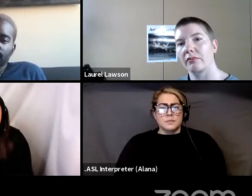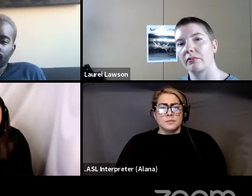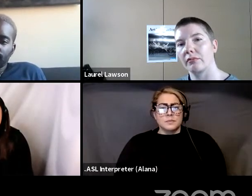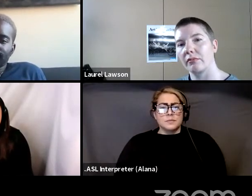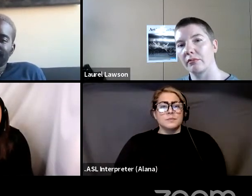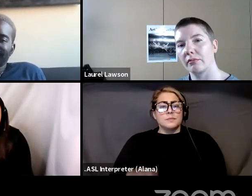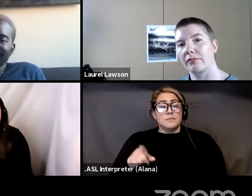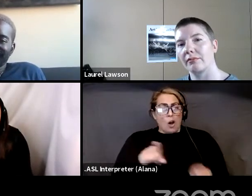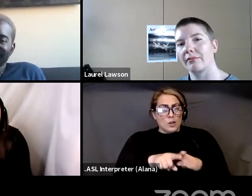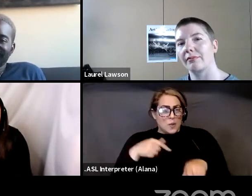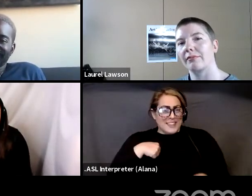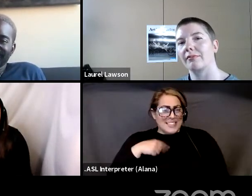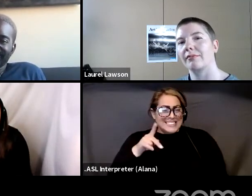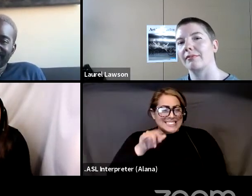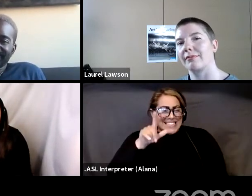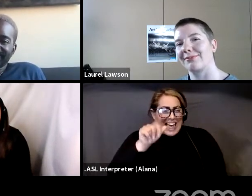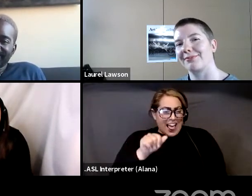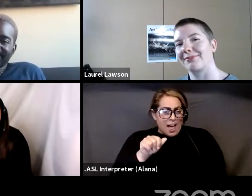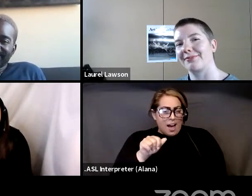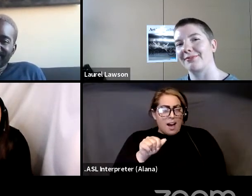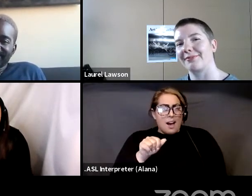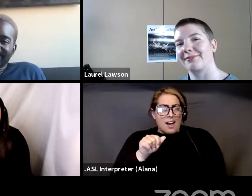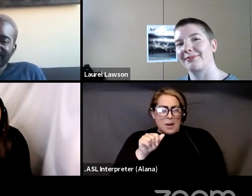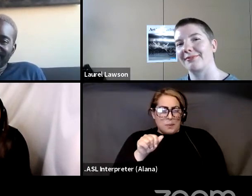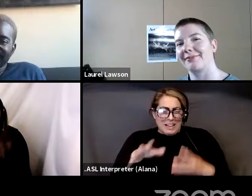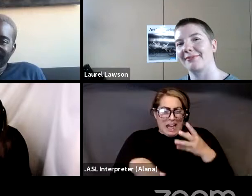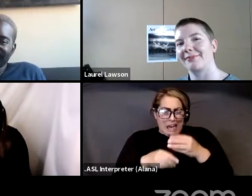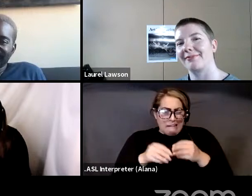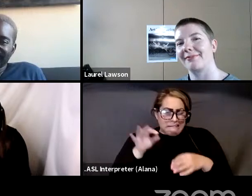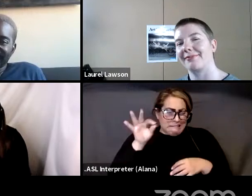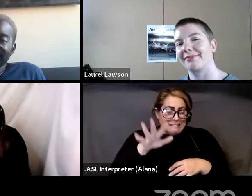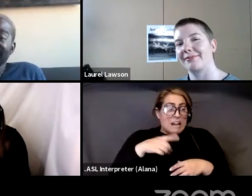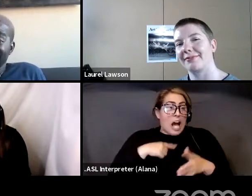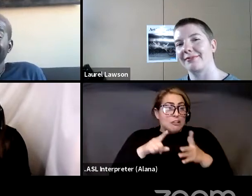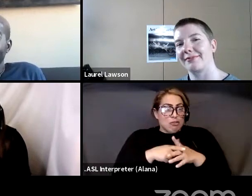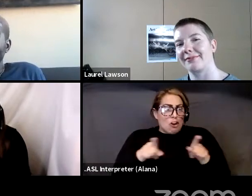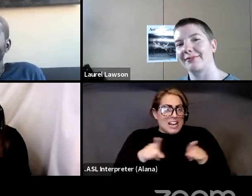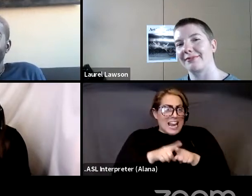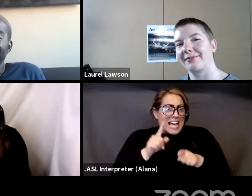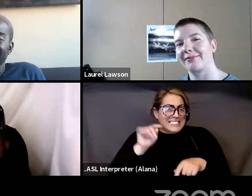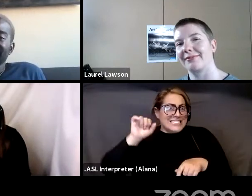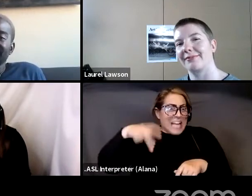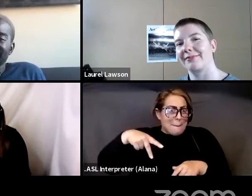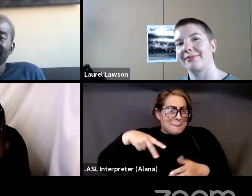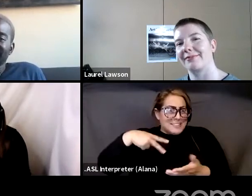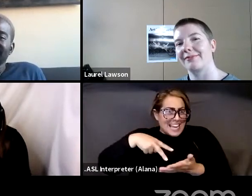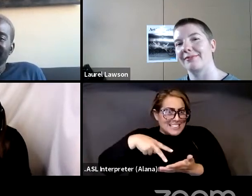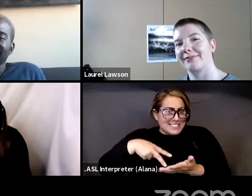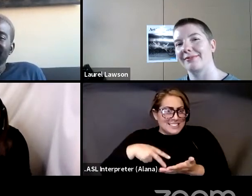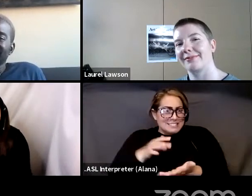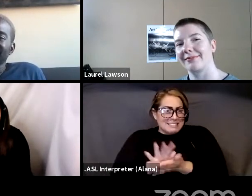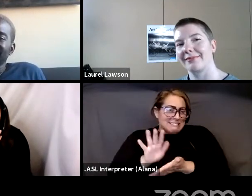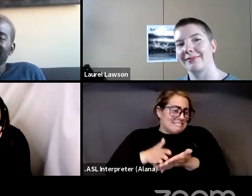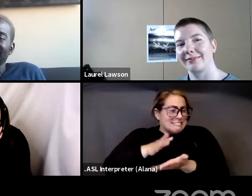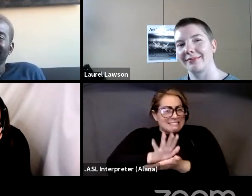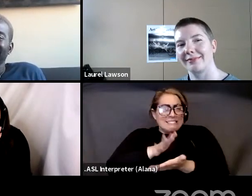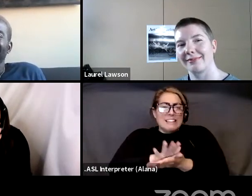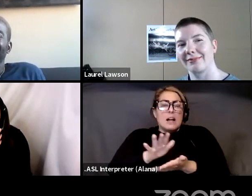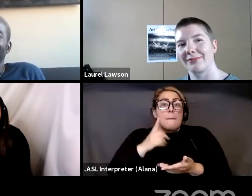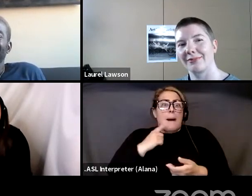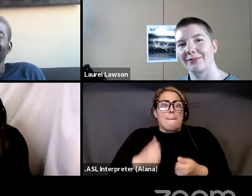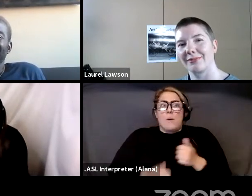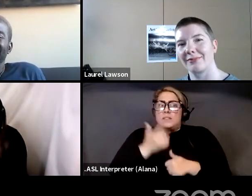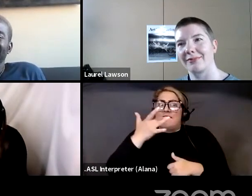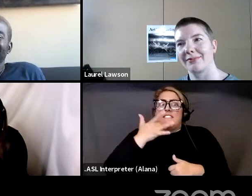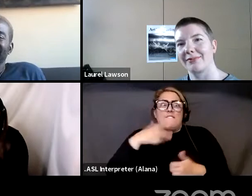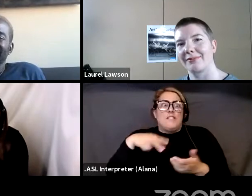Also, this is Kayla speaking. I started as a tap dancer, and some of my most favorite